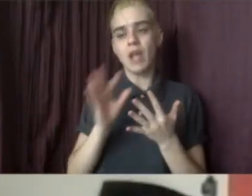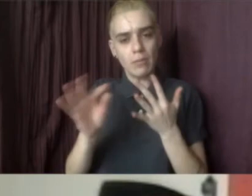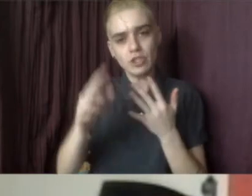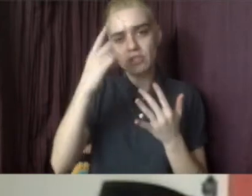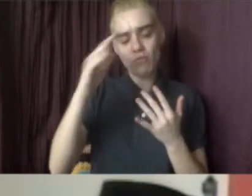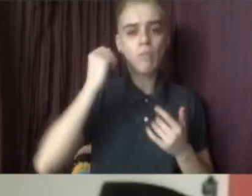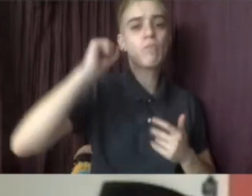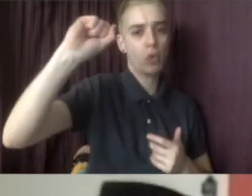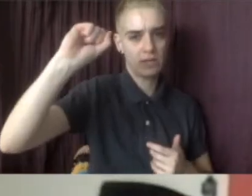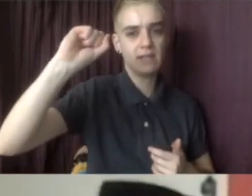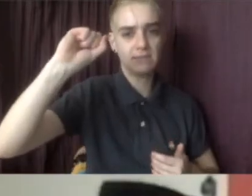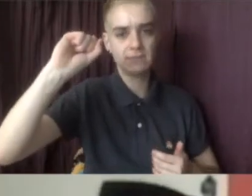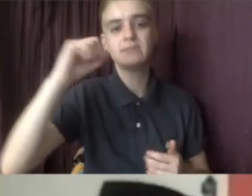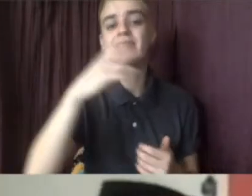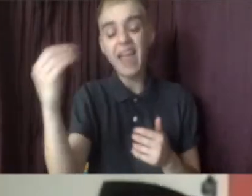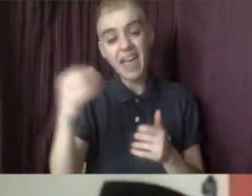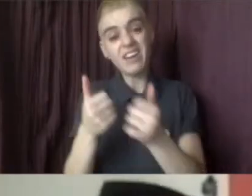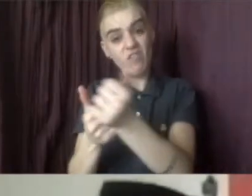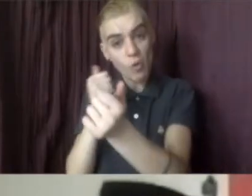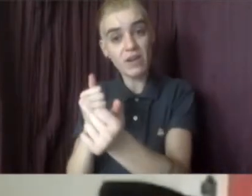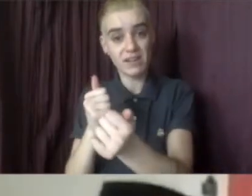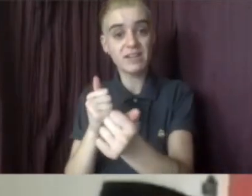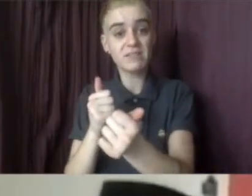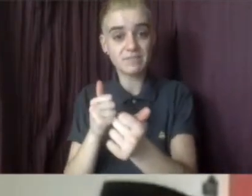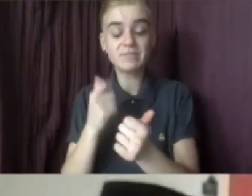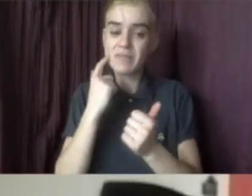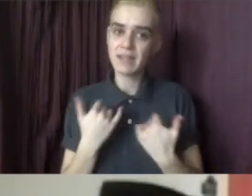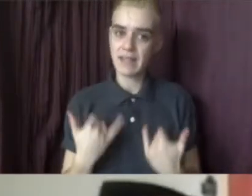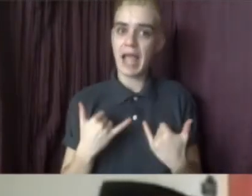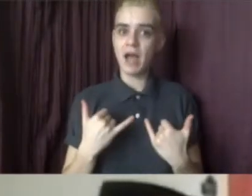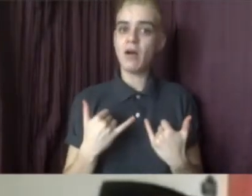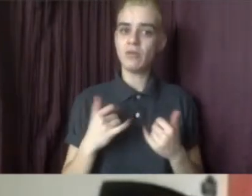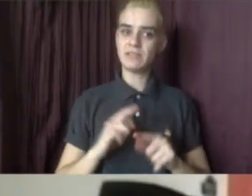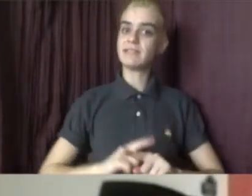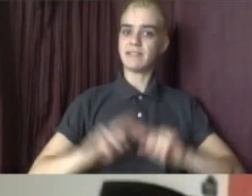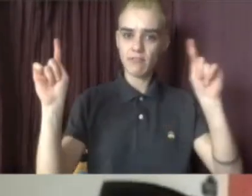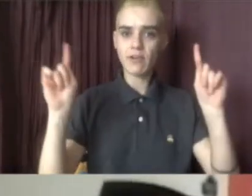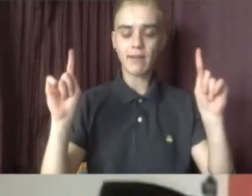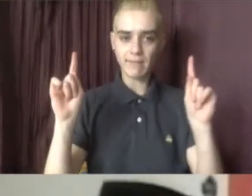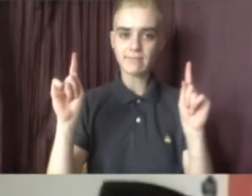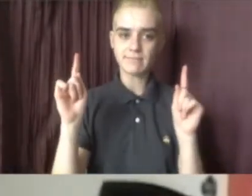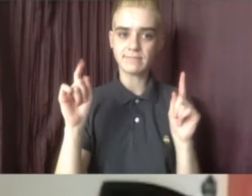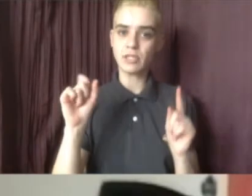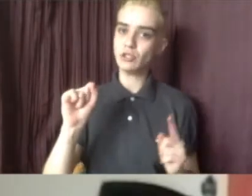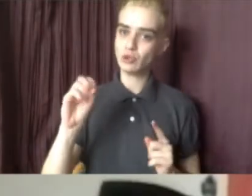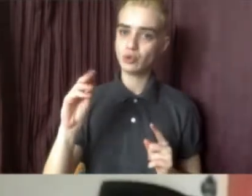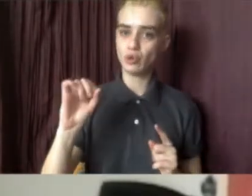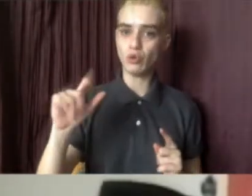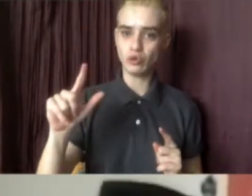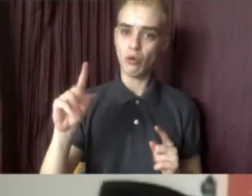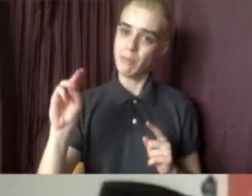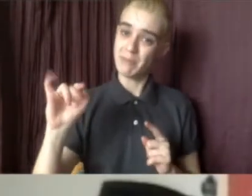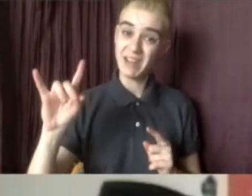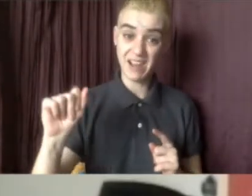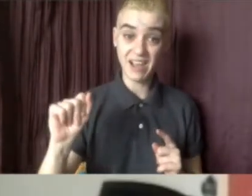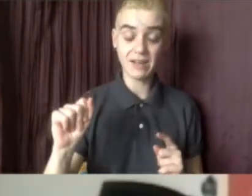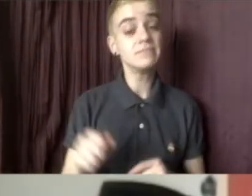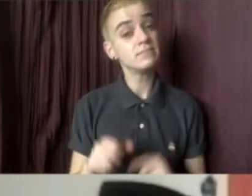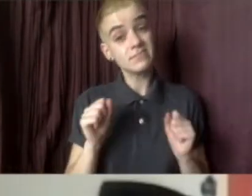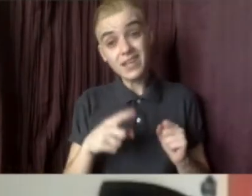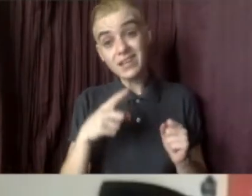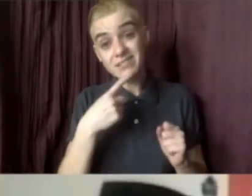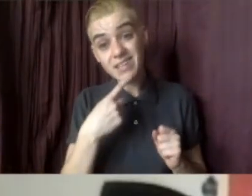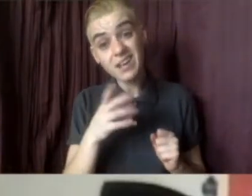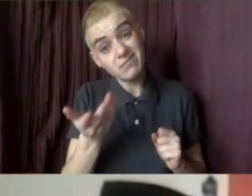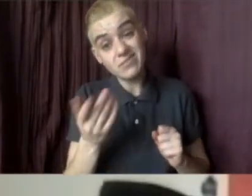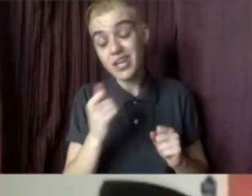keep buying them in Georgia because Georgians need jobs, whatever. But where states where there's people who have money and things are doing well, right?